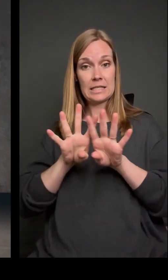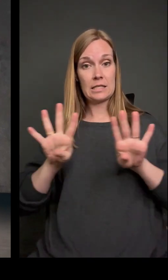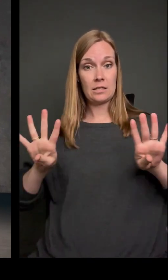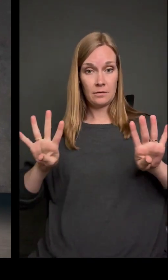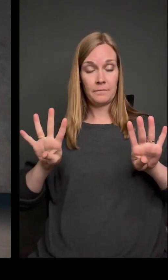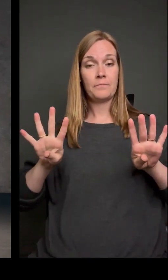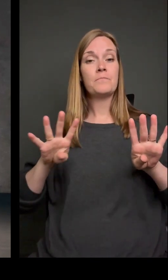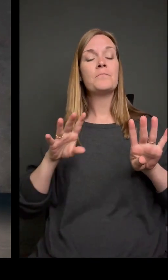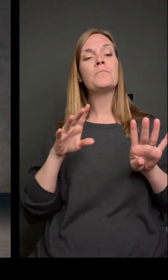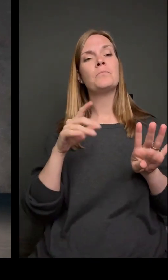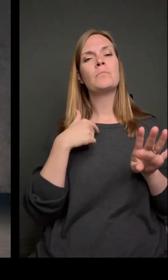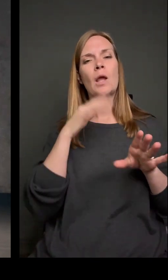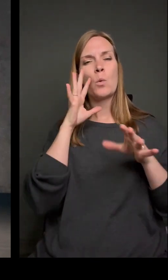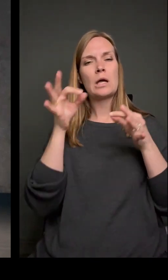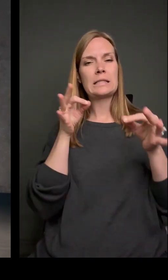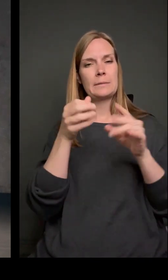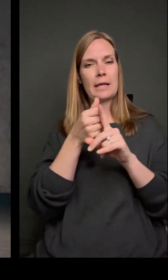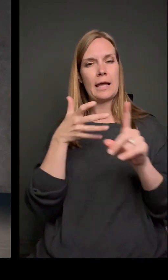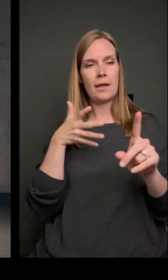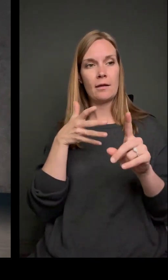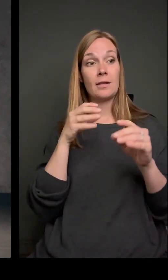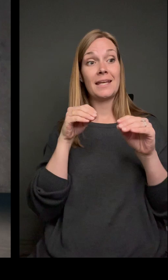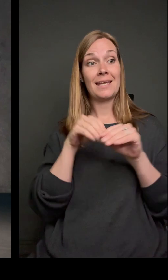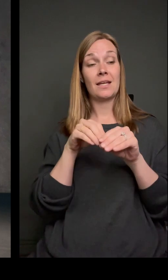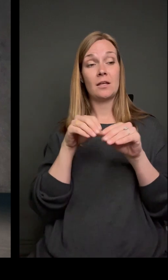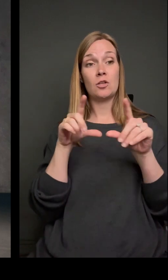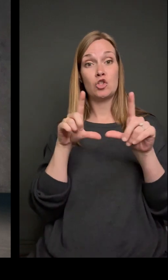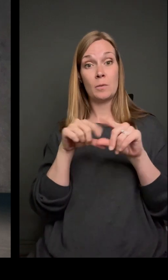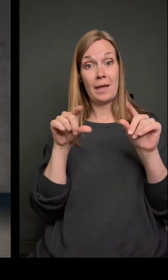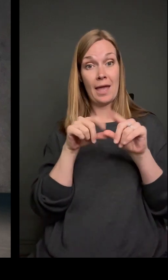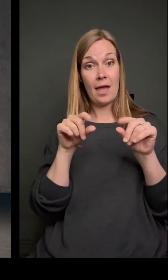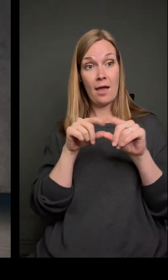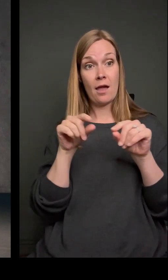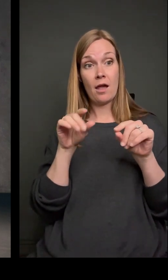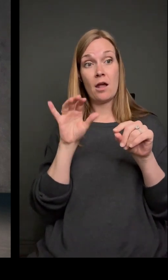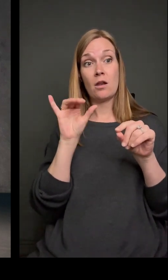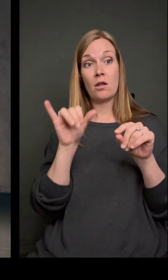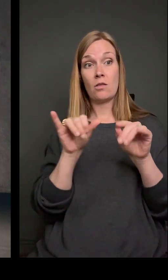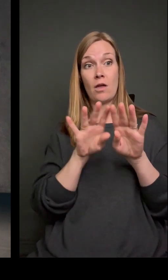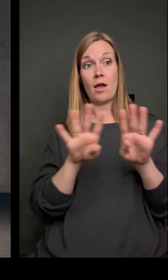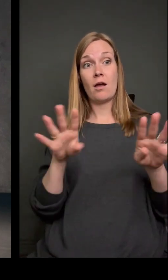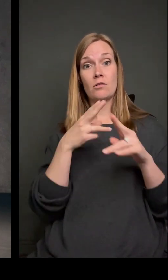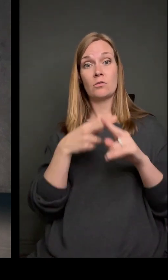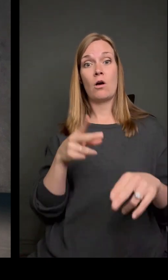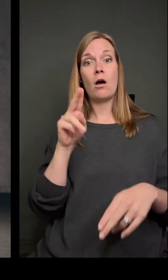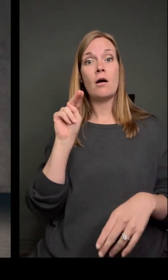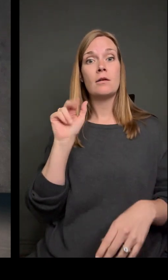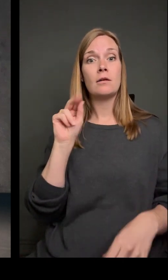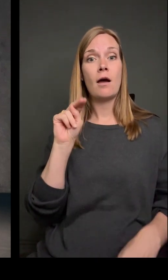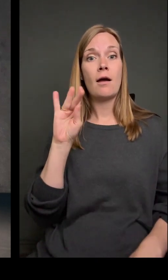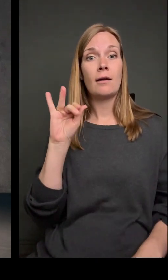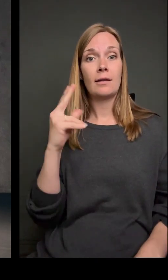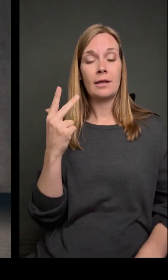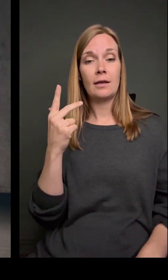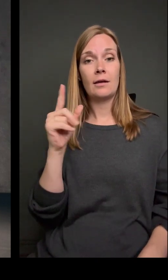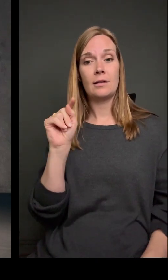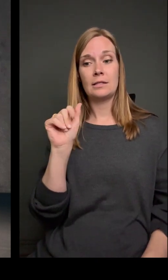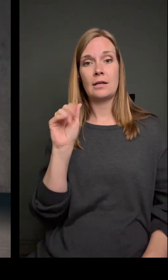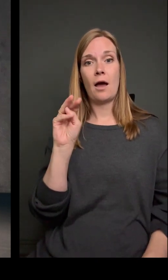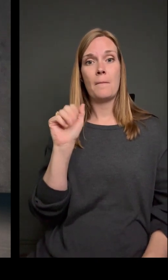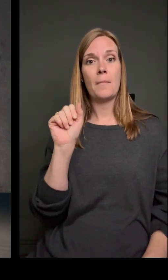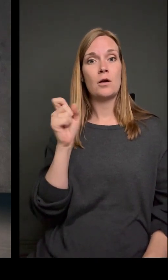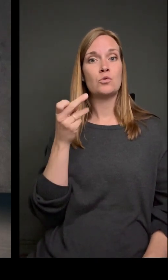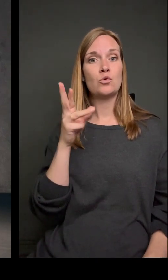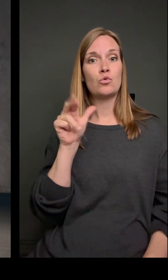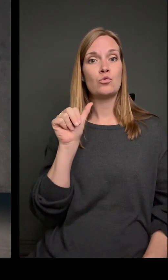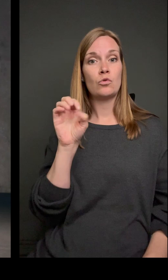second. In Japan, these sticks are known as nankin tamasurare. Now,